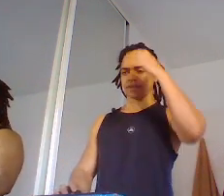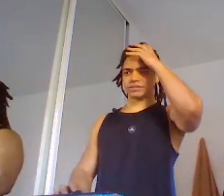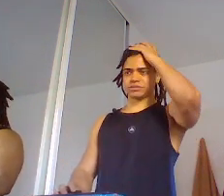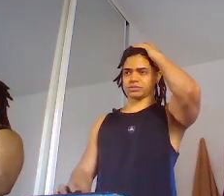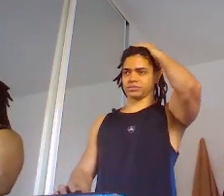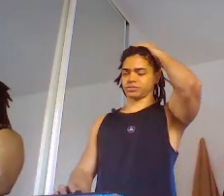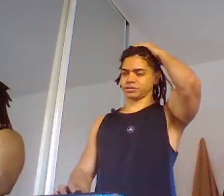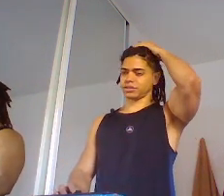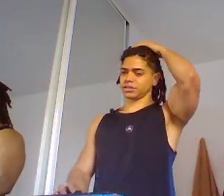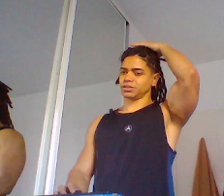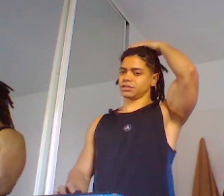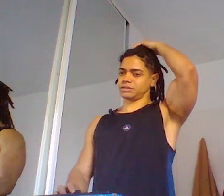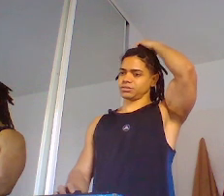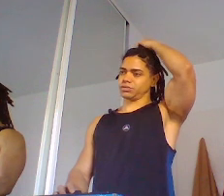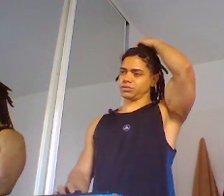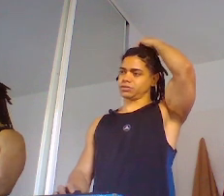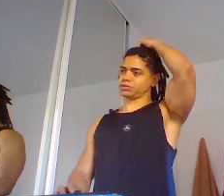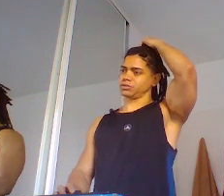the investors.